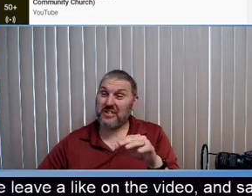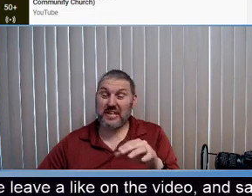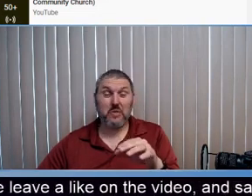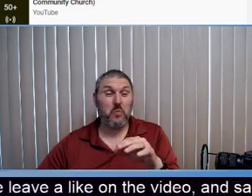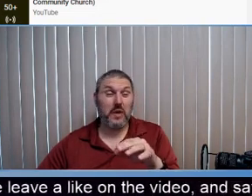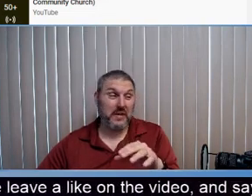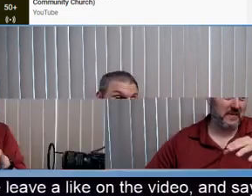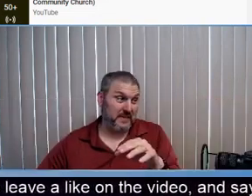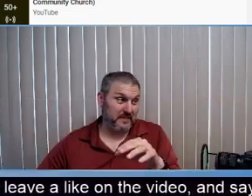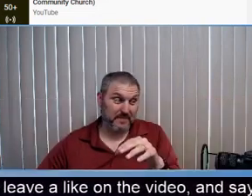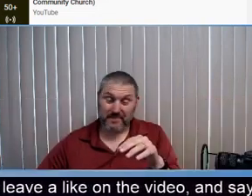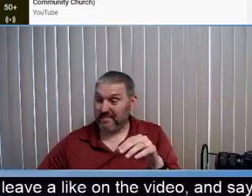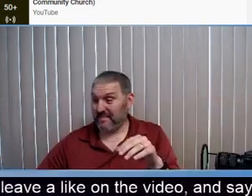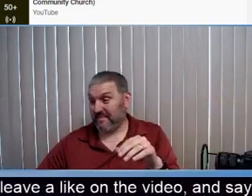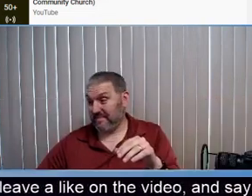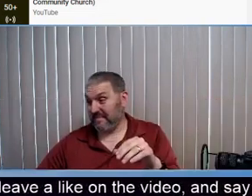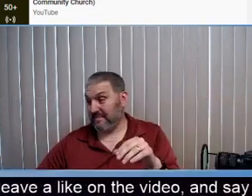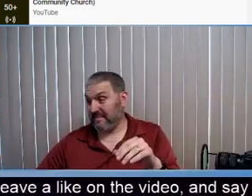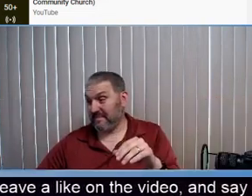they are stinking wicked.